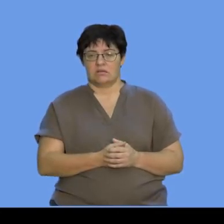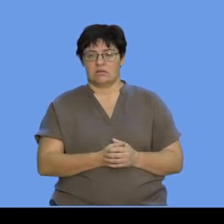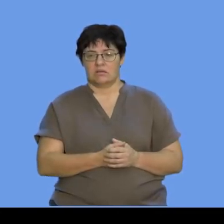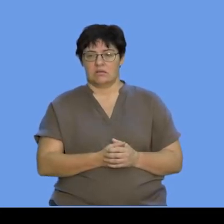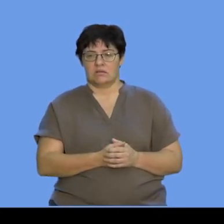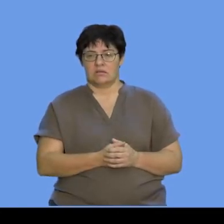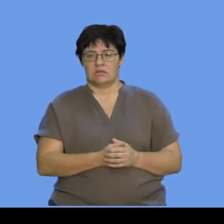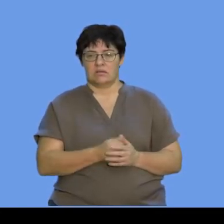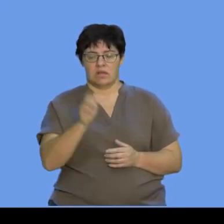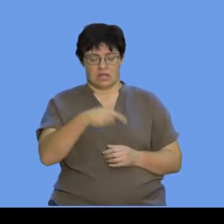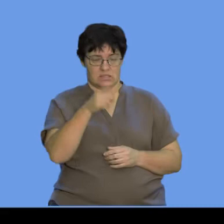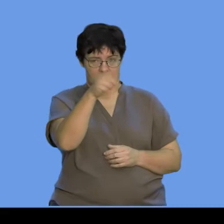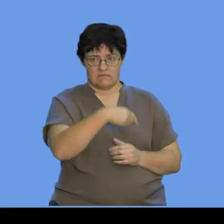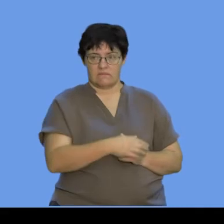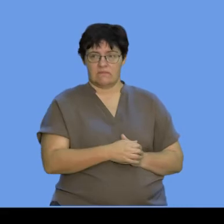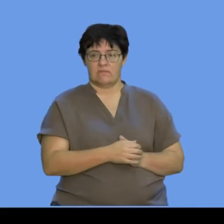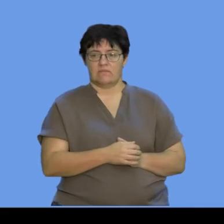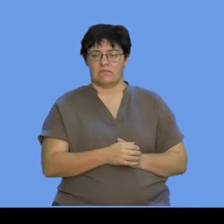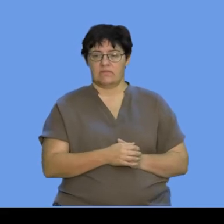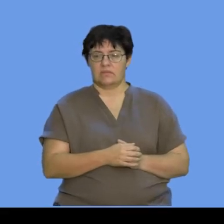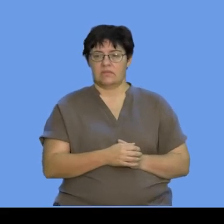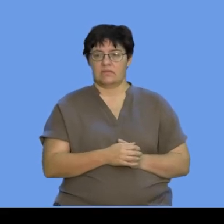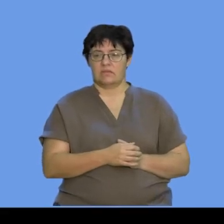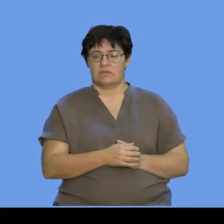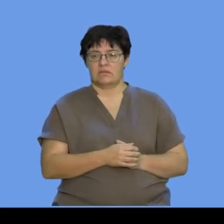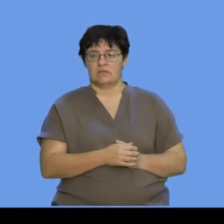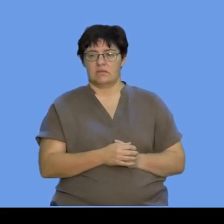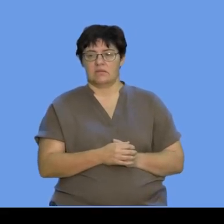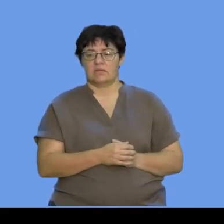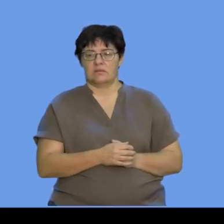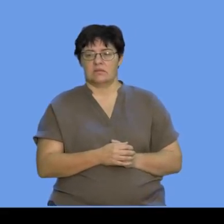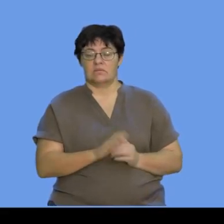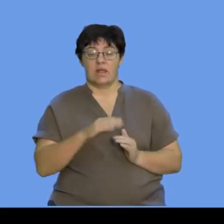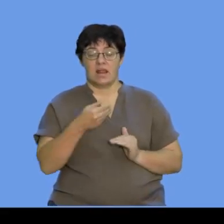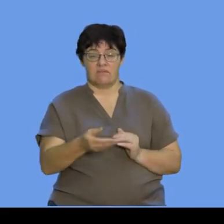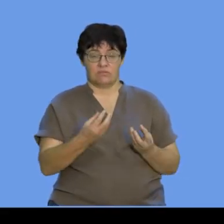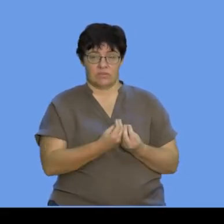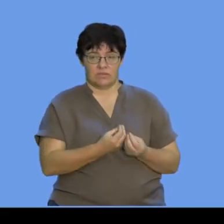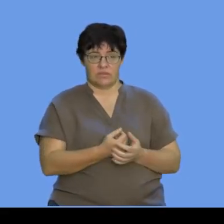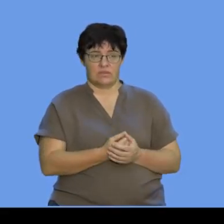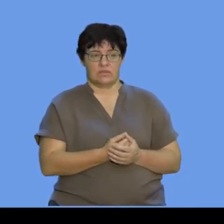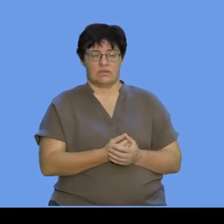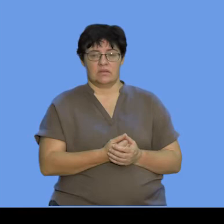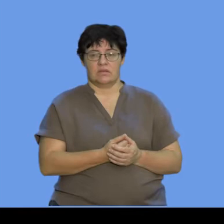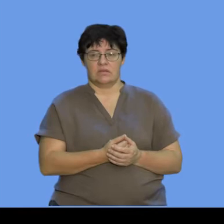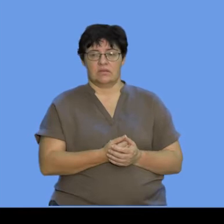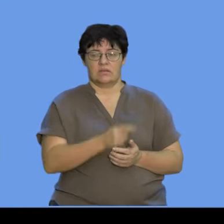will find the x and the x can always divide each other, right? Then I will be left